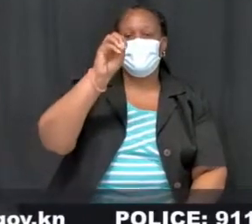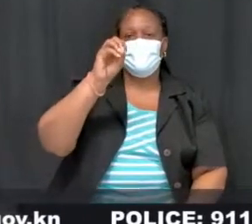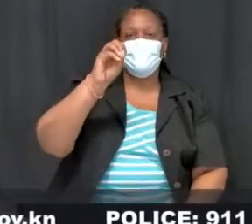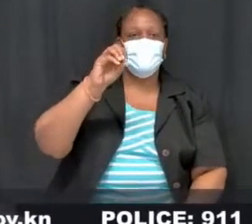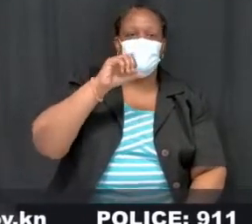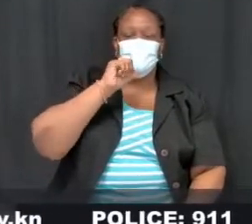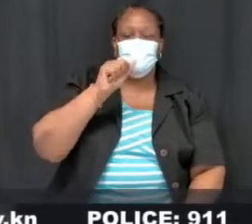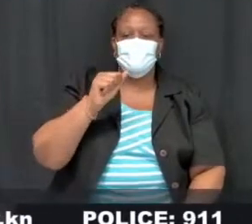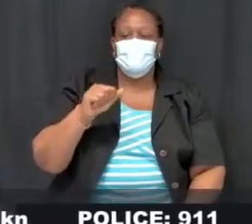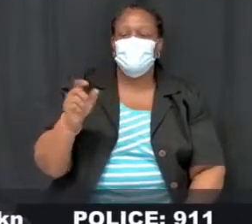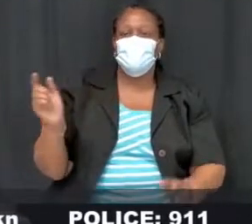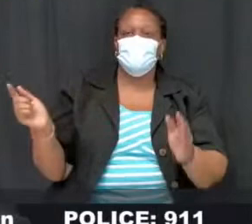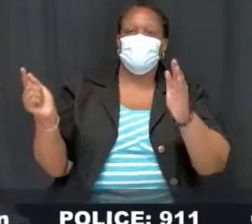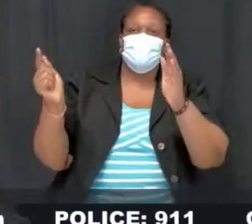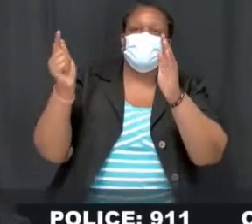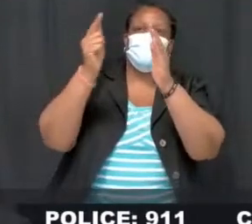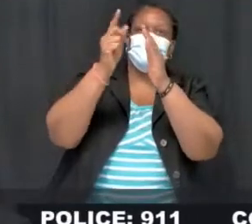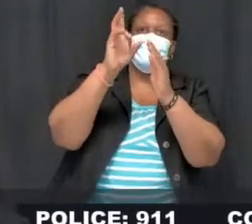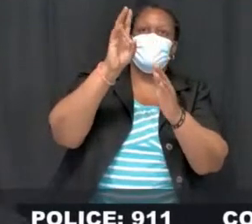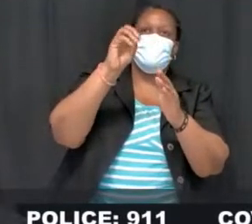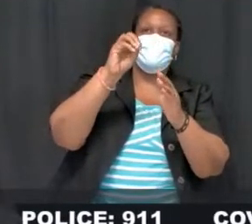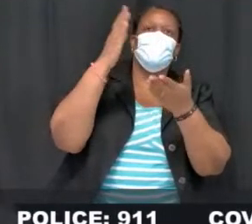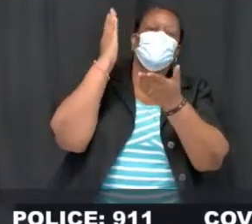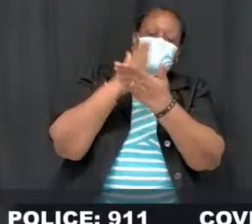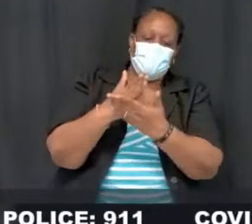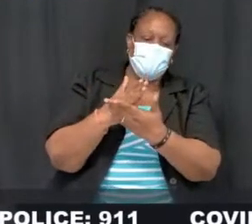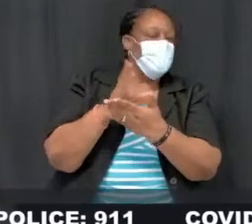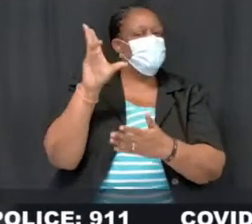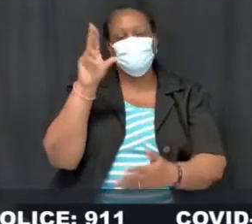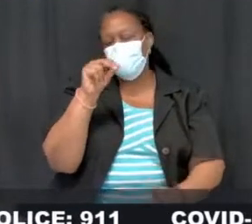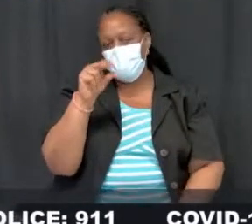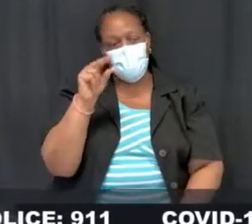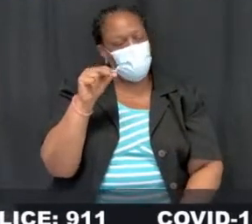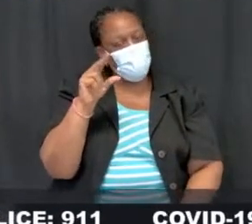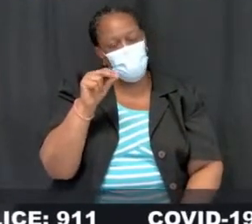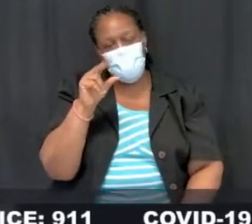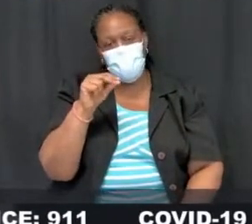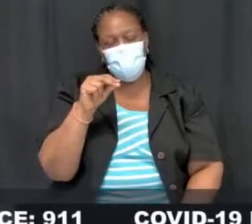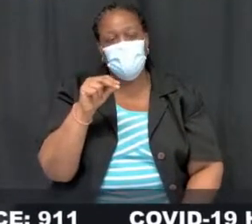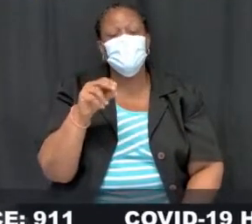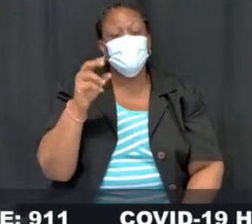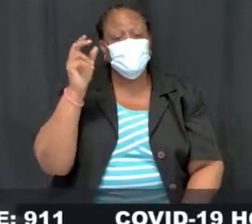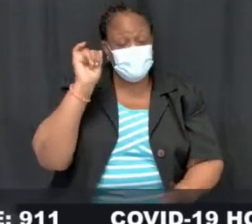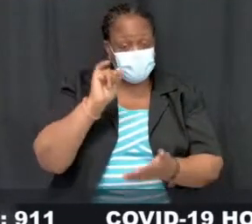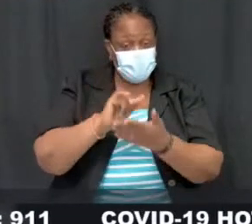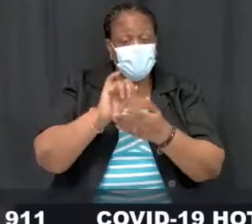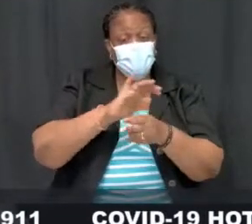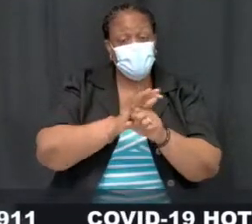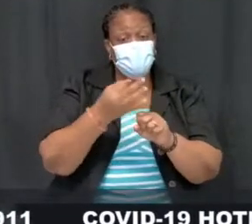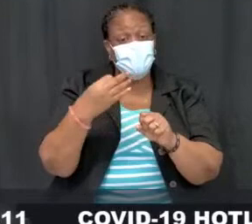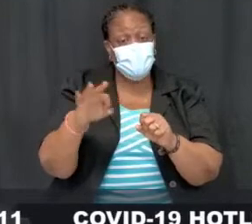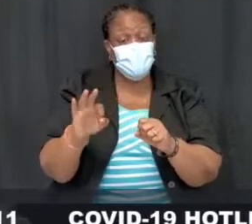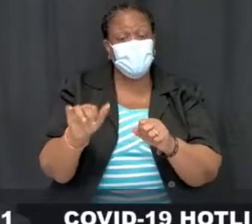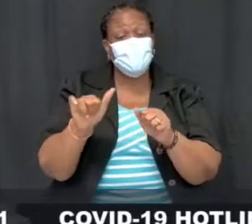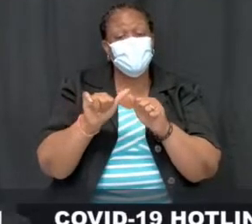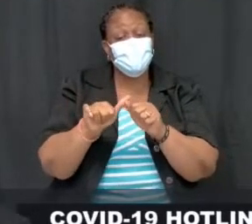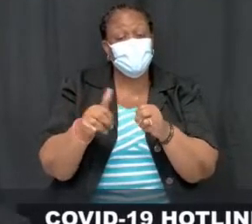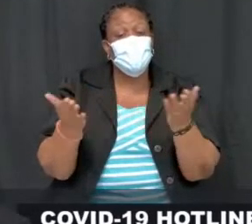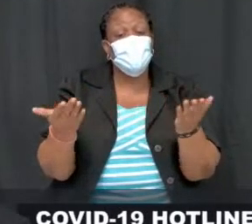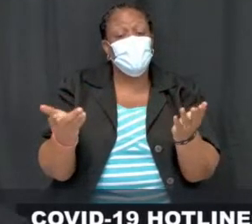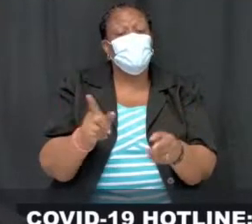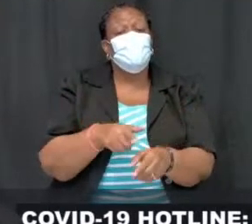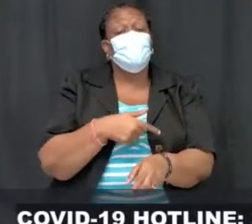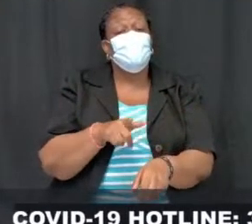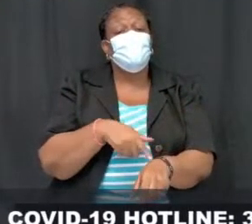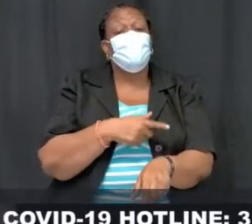your victory flag and you celebrate and say things are over. The virus is going to be with us for quite a long time, and we need to continue to